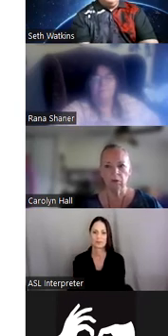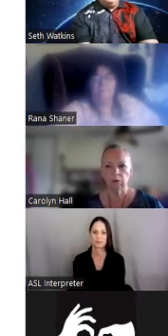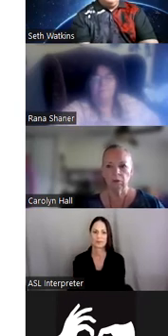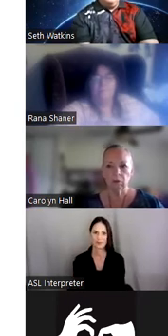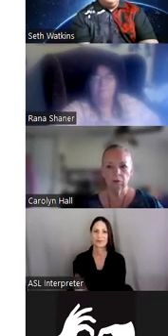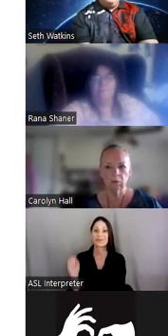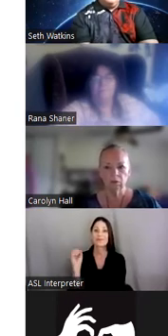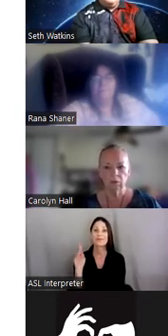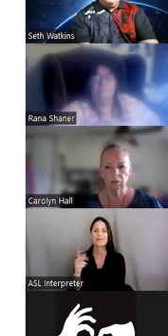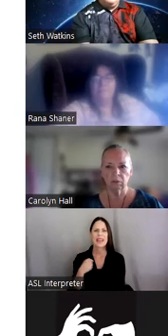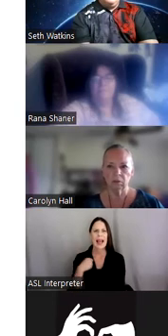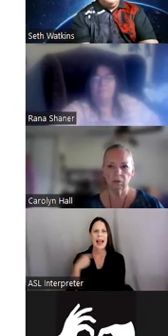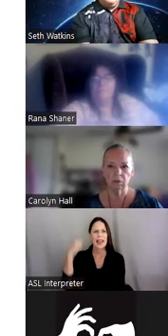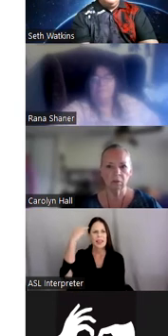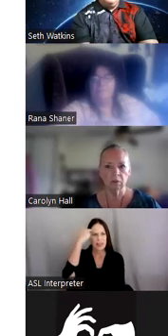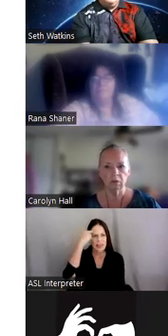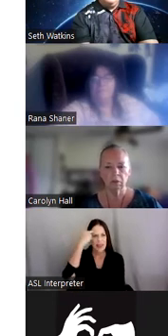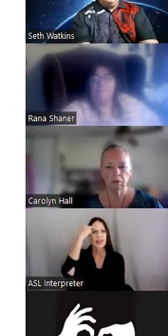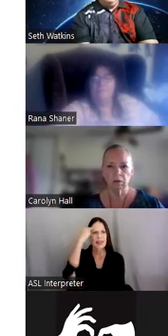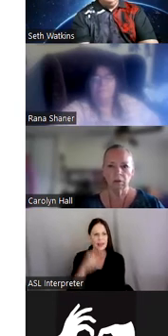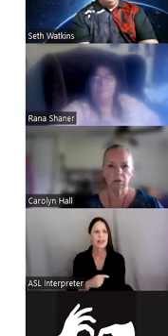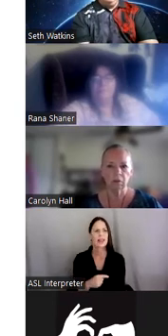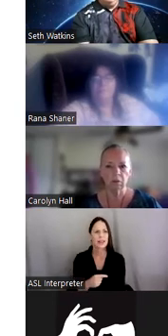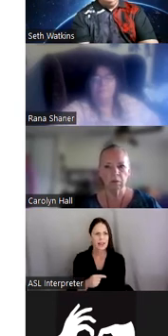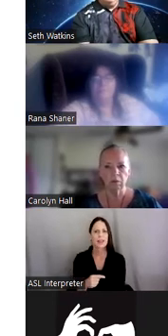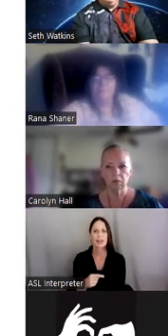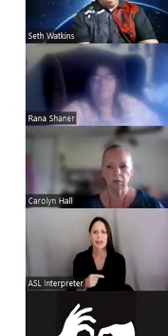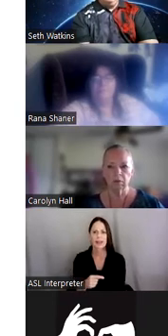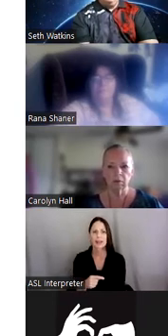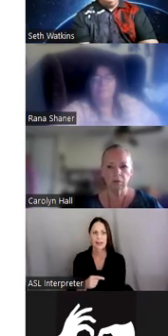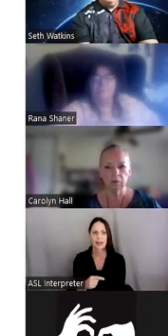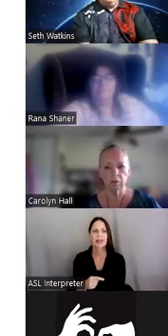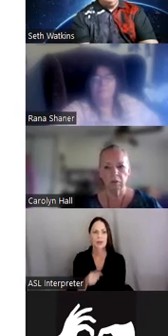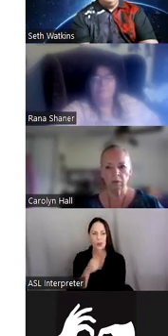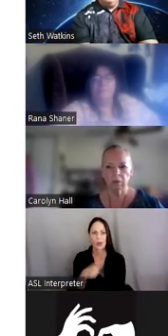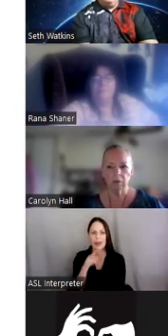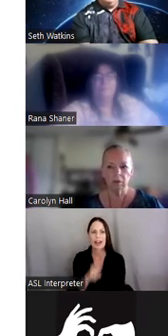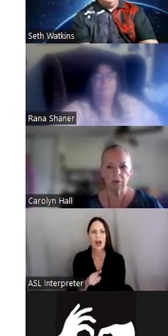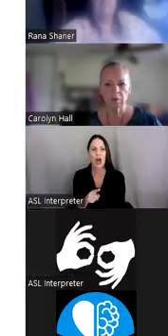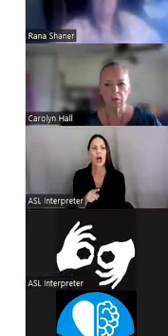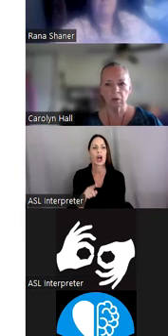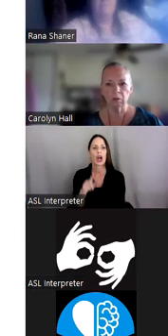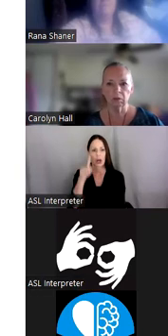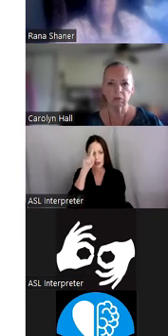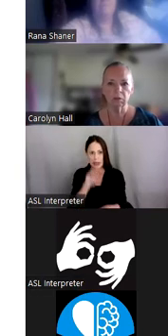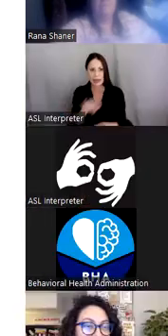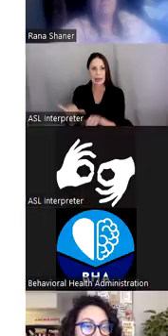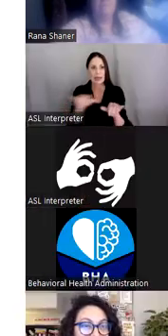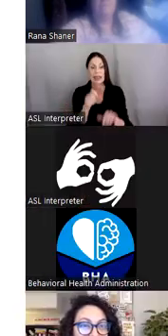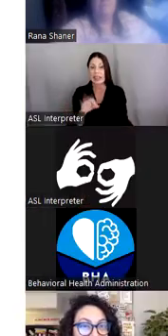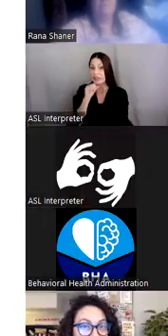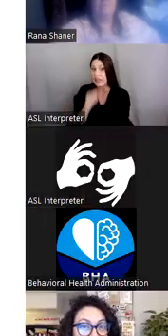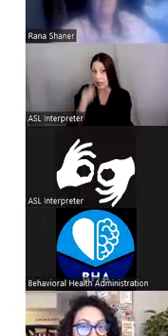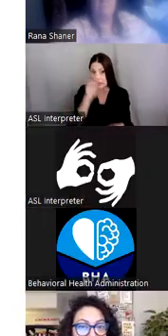Okay, I think we're at if not consensus, then we're definitely at quorum for the folks that are here